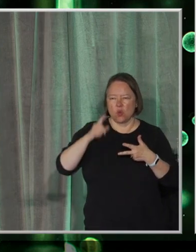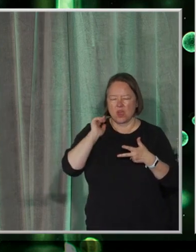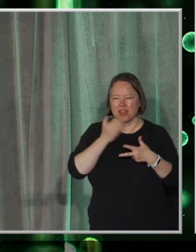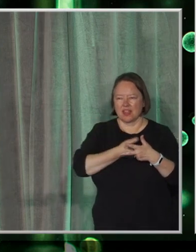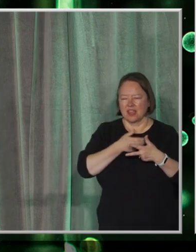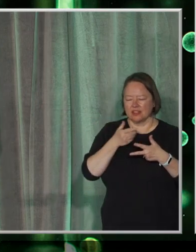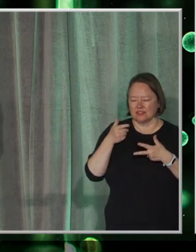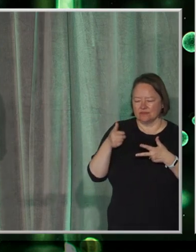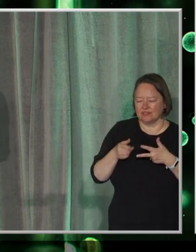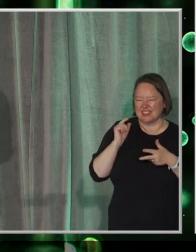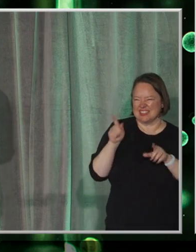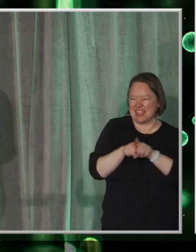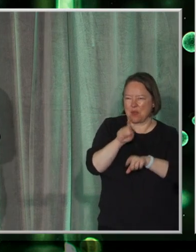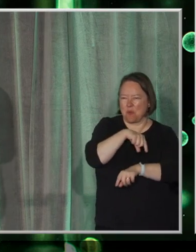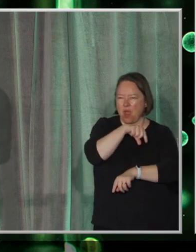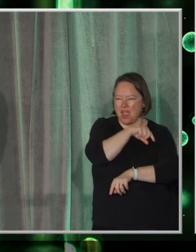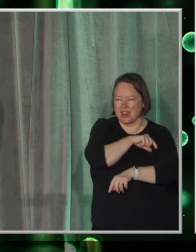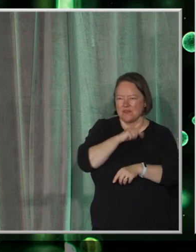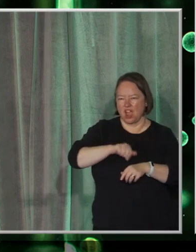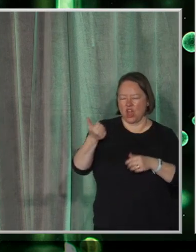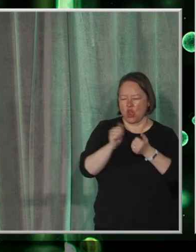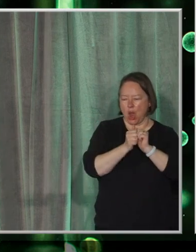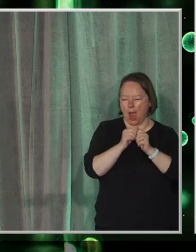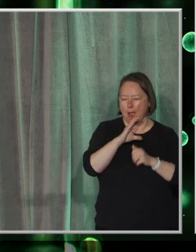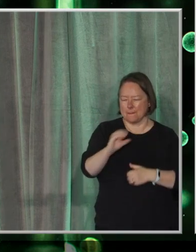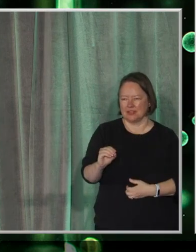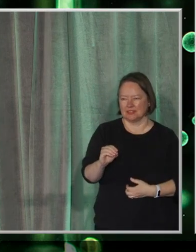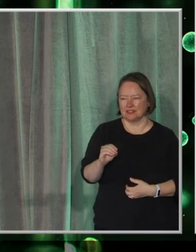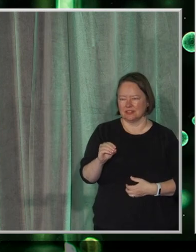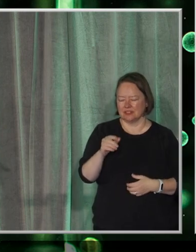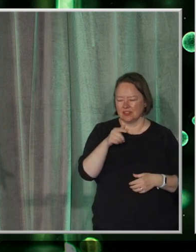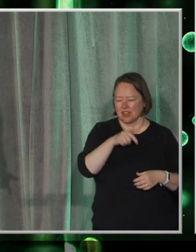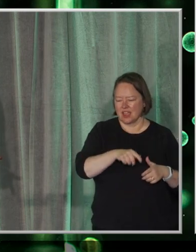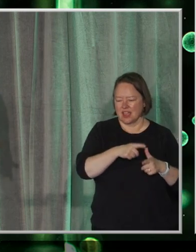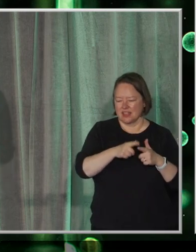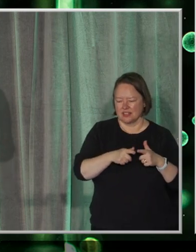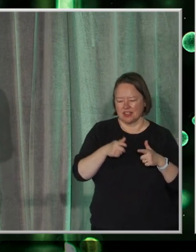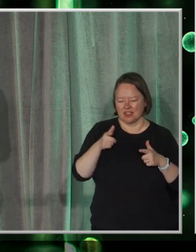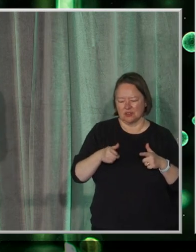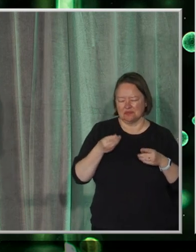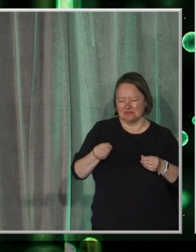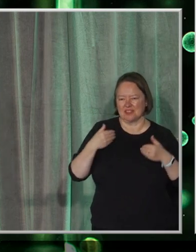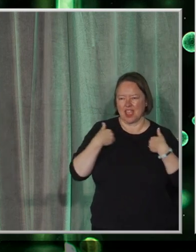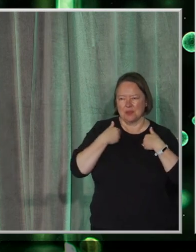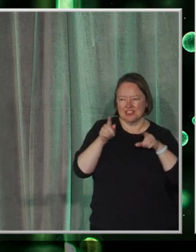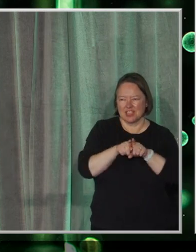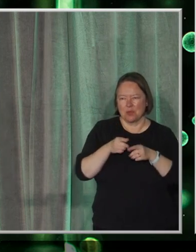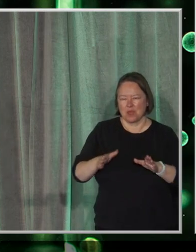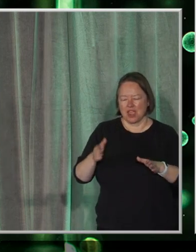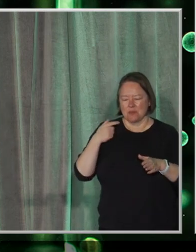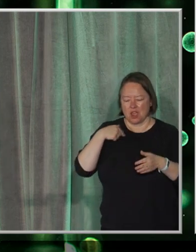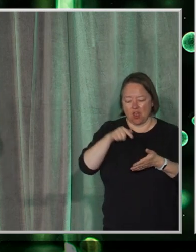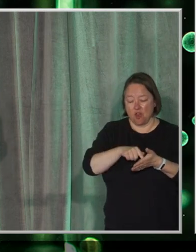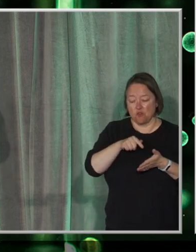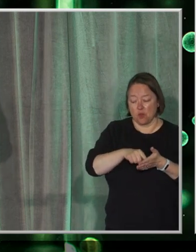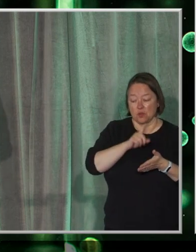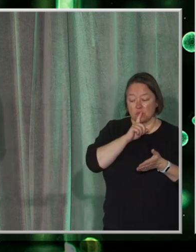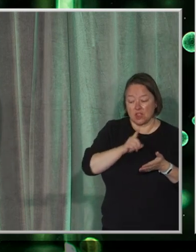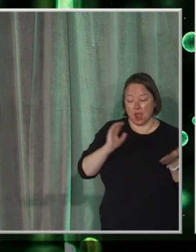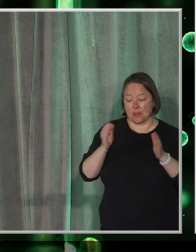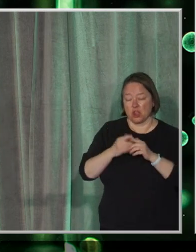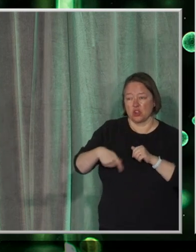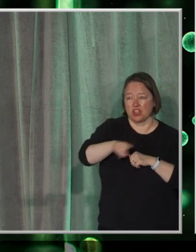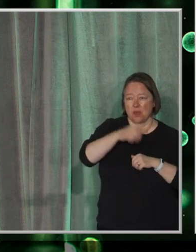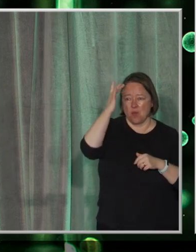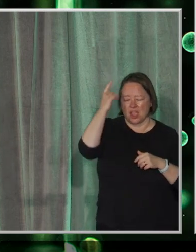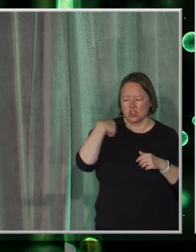the same quality. From the experimentation we did, we saw that our feeds impact the animal in the same way. But when it comes to affordability, we are very affordable compared to them, because we